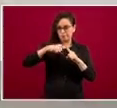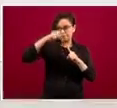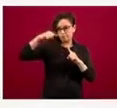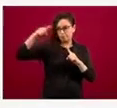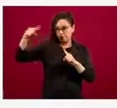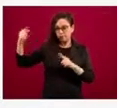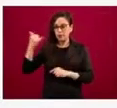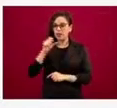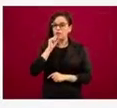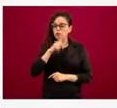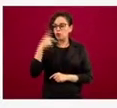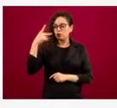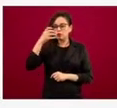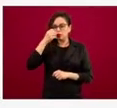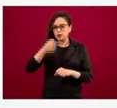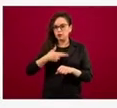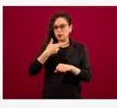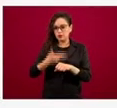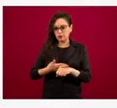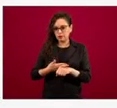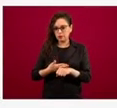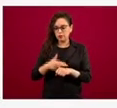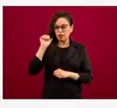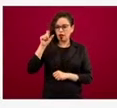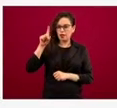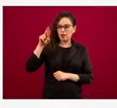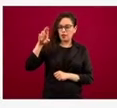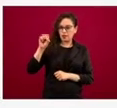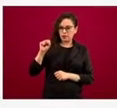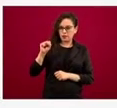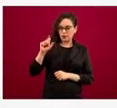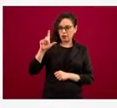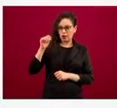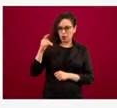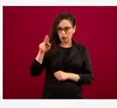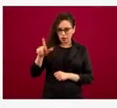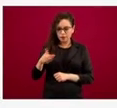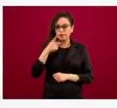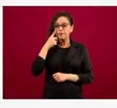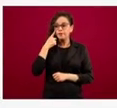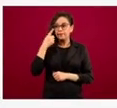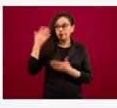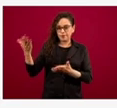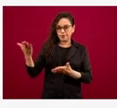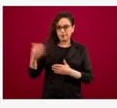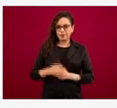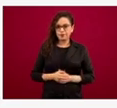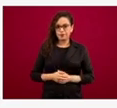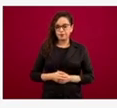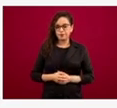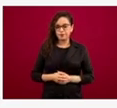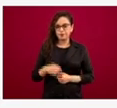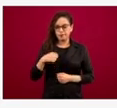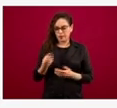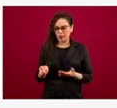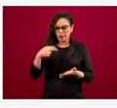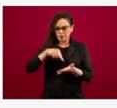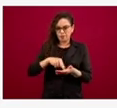Claudia Sheinbaum, has shared with us this information and these graphs, and also the Secretary